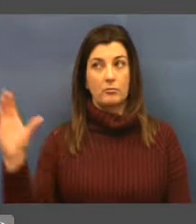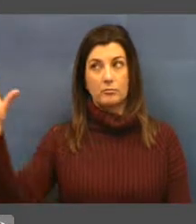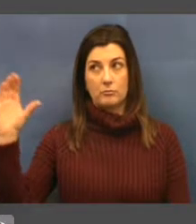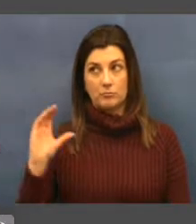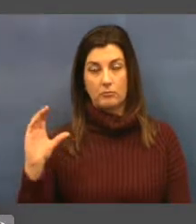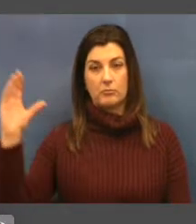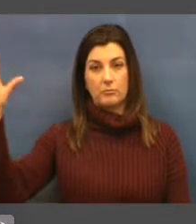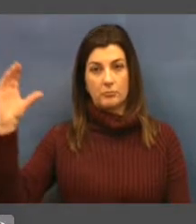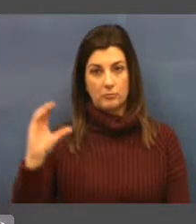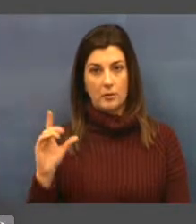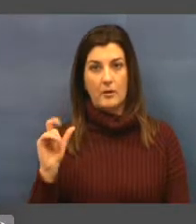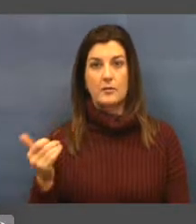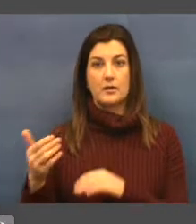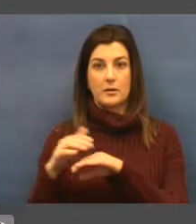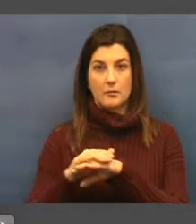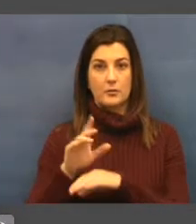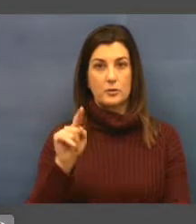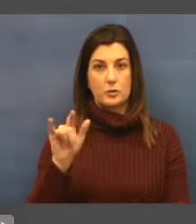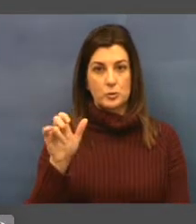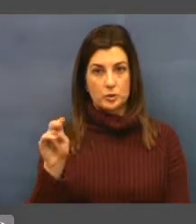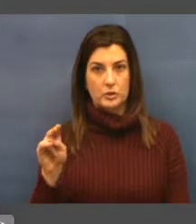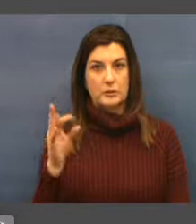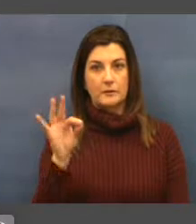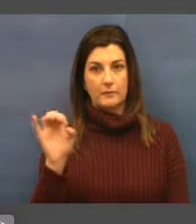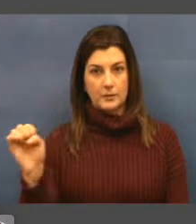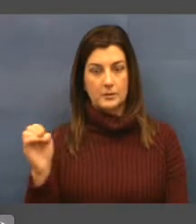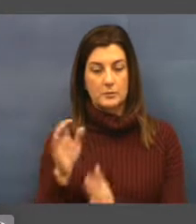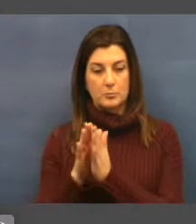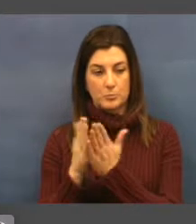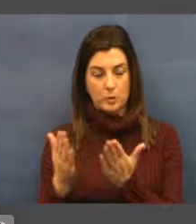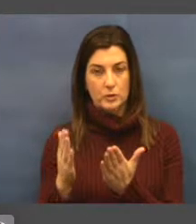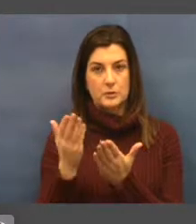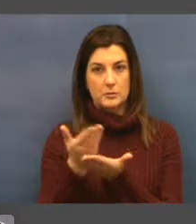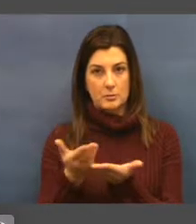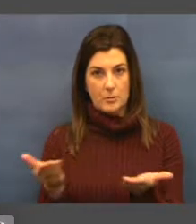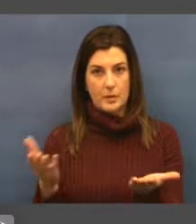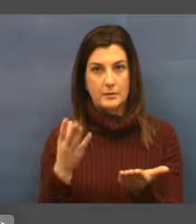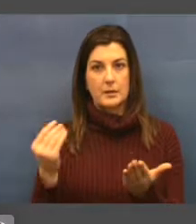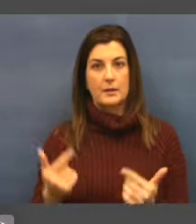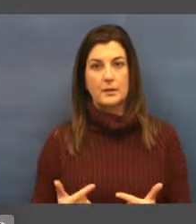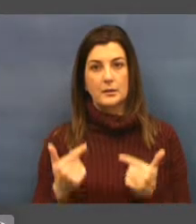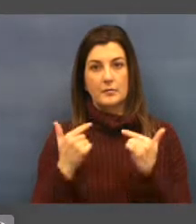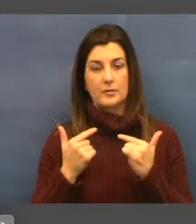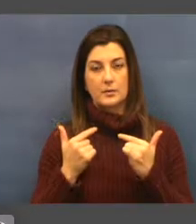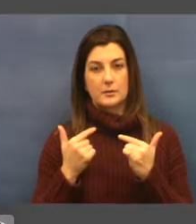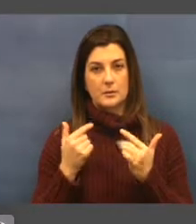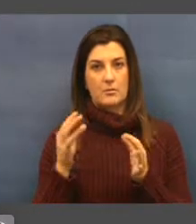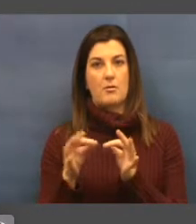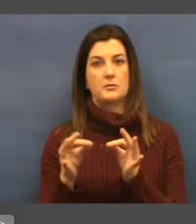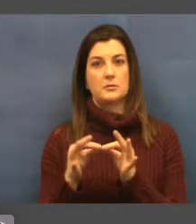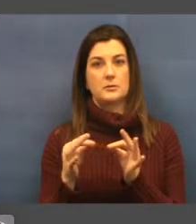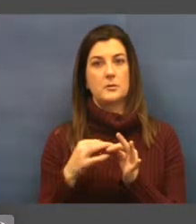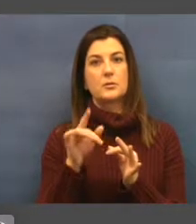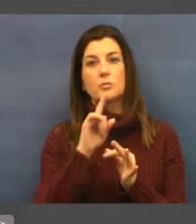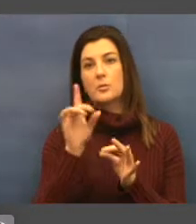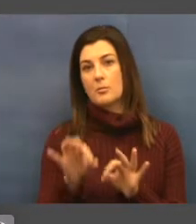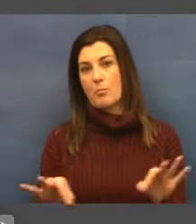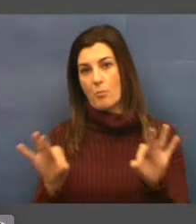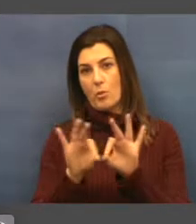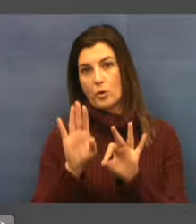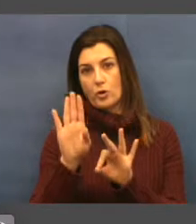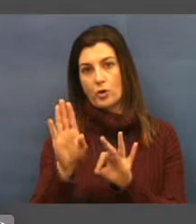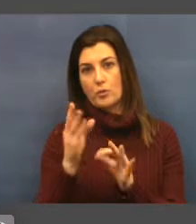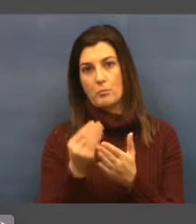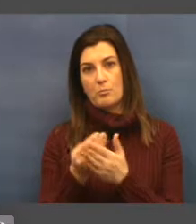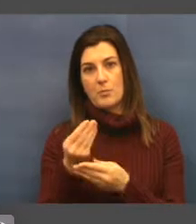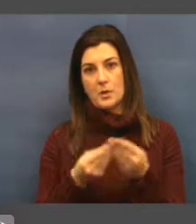chunks need to cover your tuition, your fees, your books, supplies, and your living expenses. So it's really important that you budget that money so